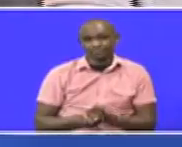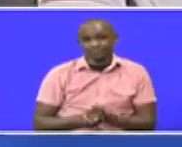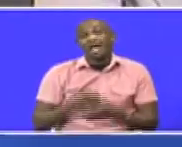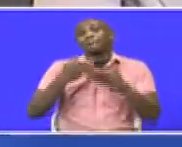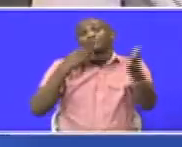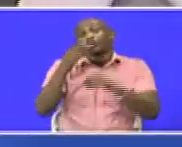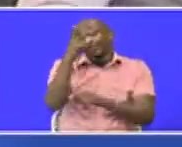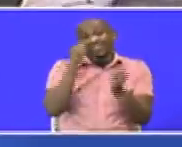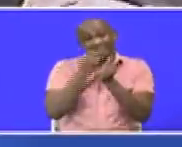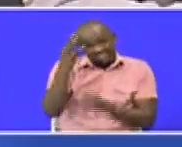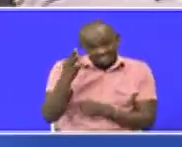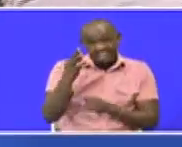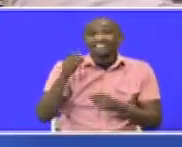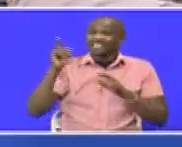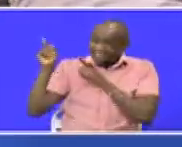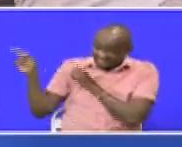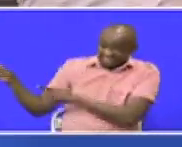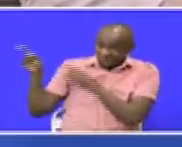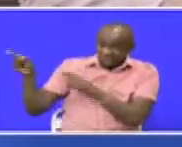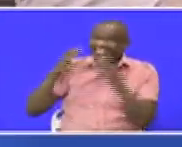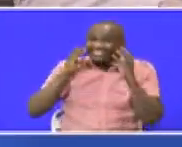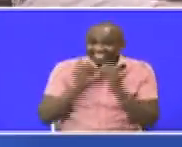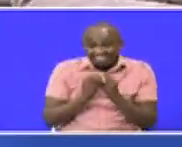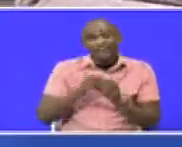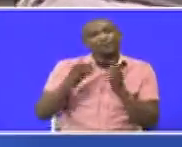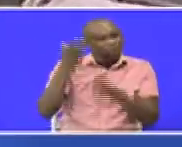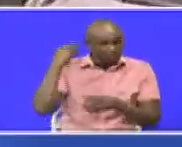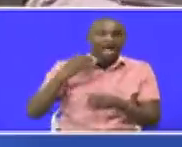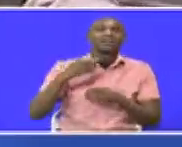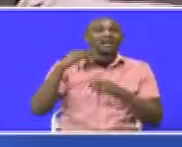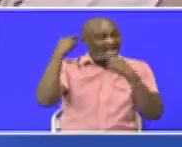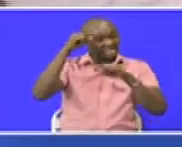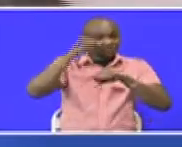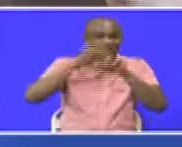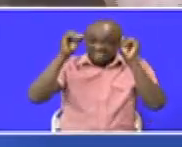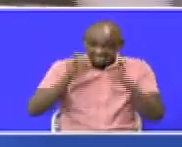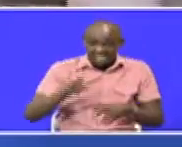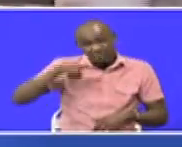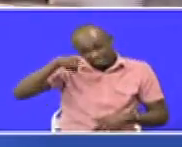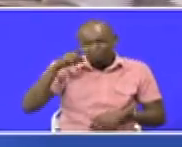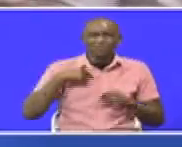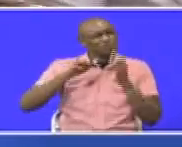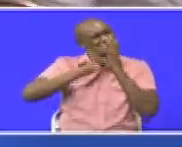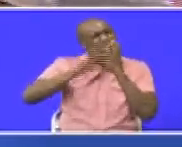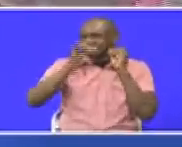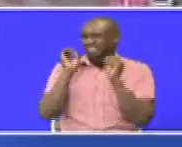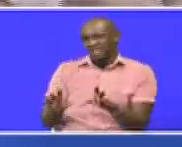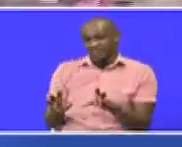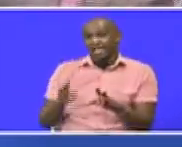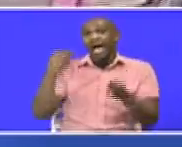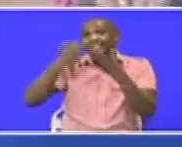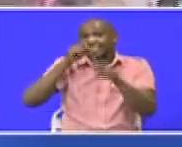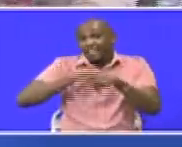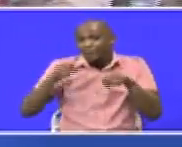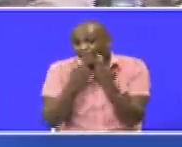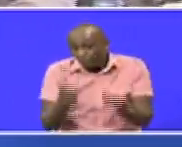Before 2013, Mohamed Abduba Dida, a former high school teacher, was not well known to Kenyans until this